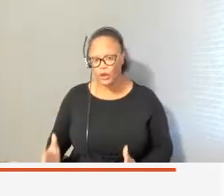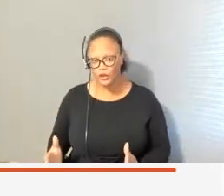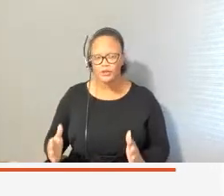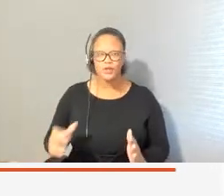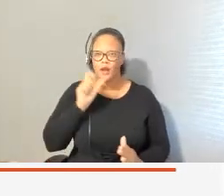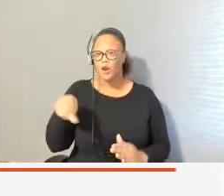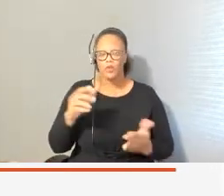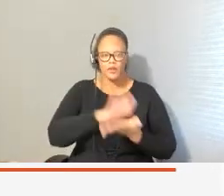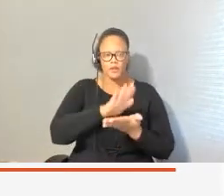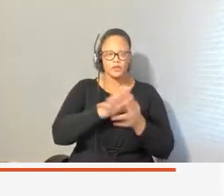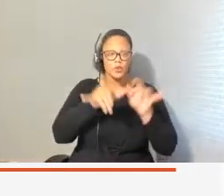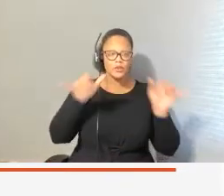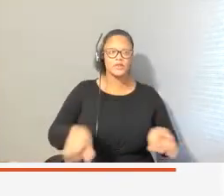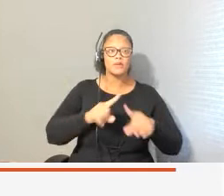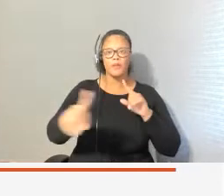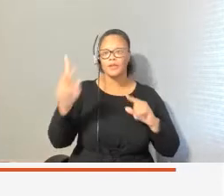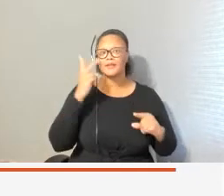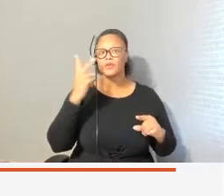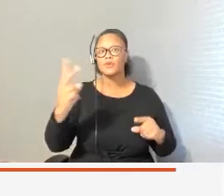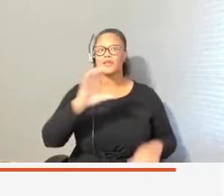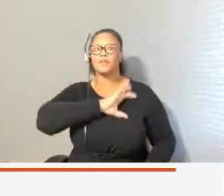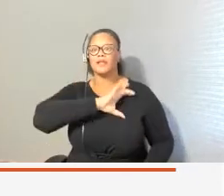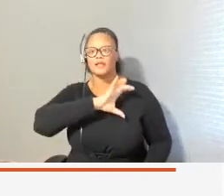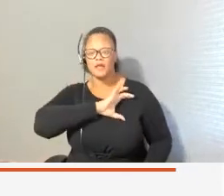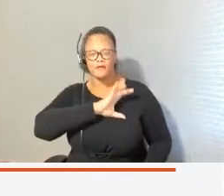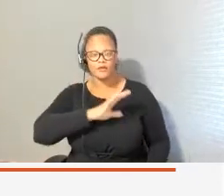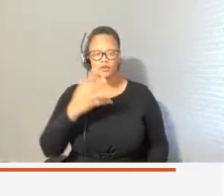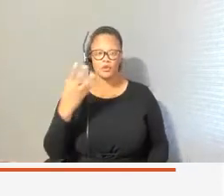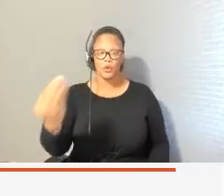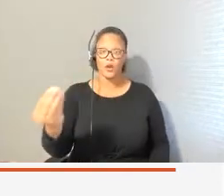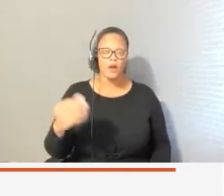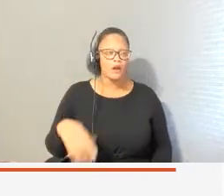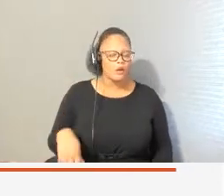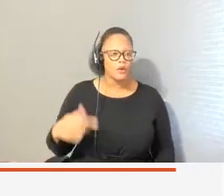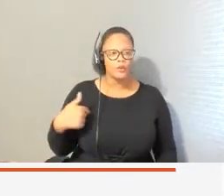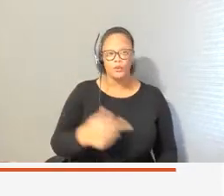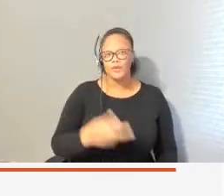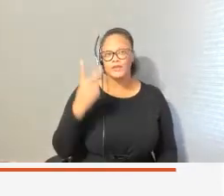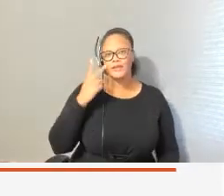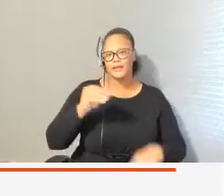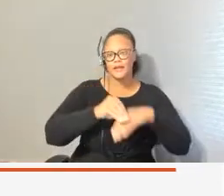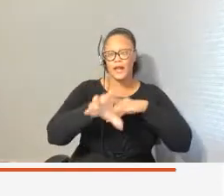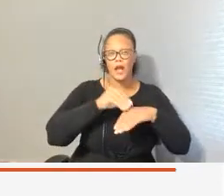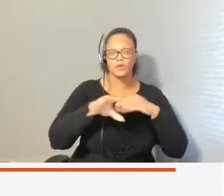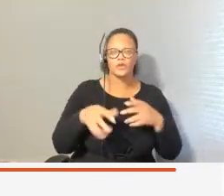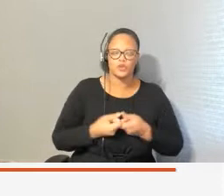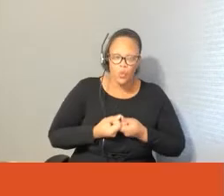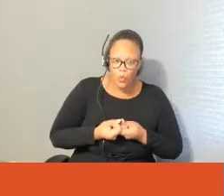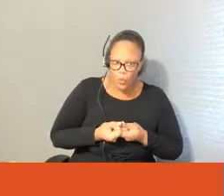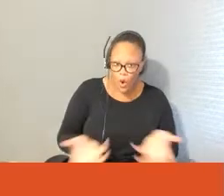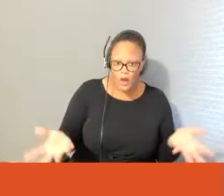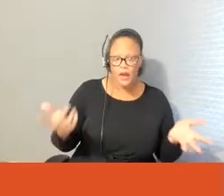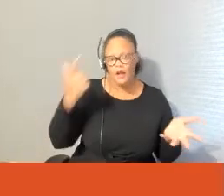We're seeing our police officers being worn out. We're seeing our counselors being worn out because